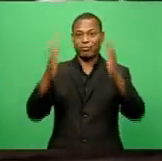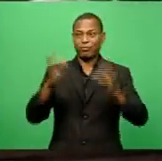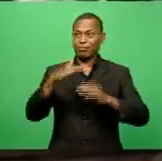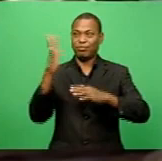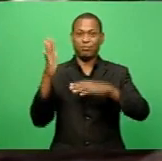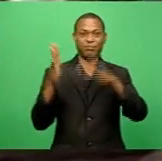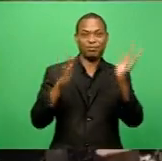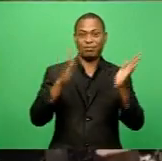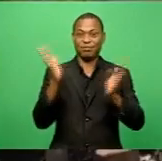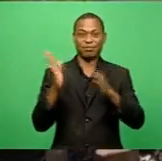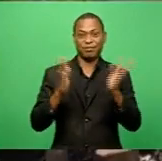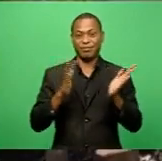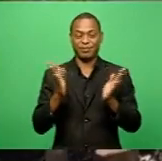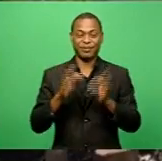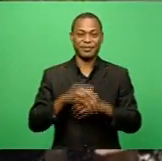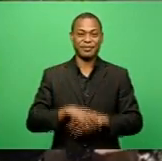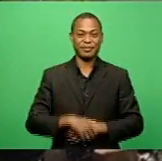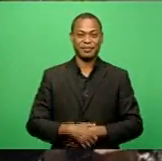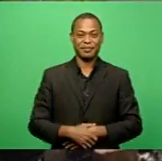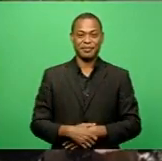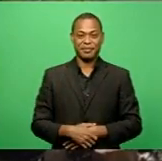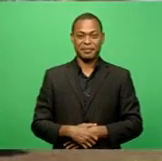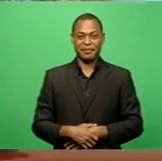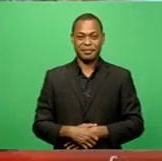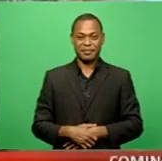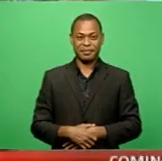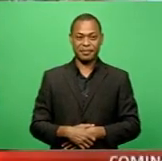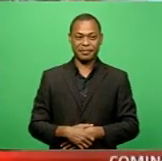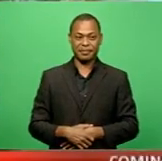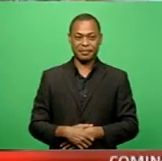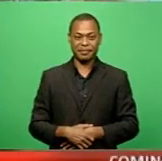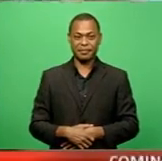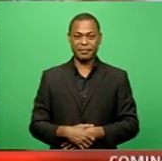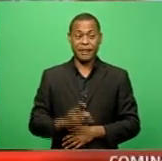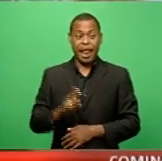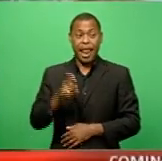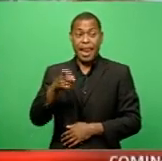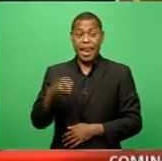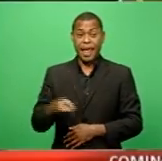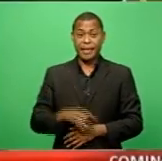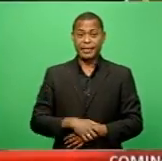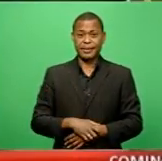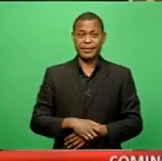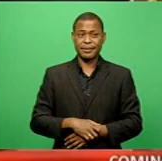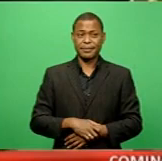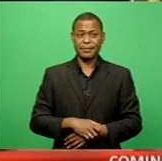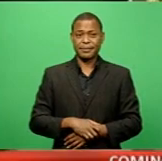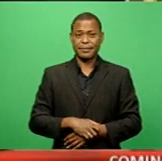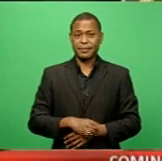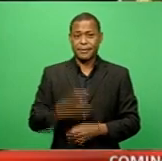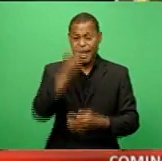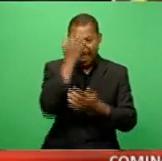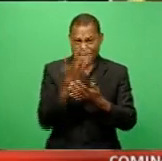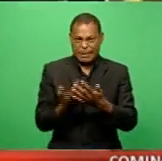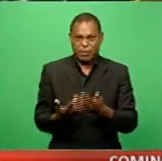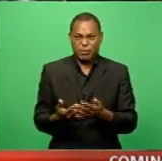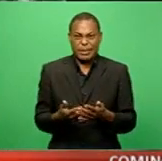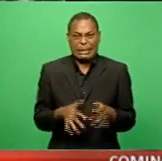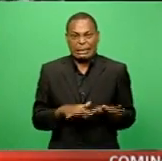Jose Nuga, FBC News. Up ahead, Lombui residents share